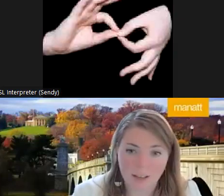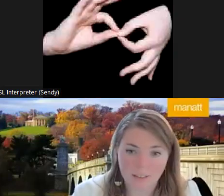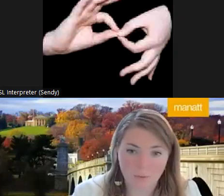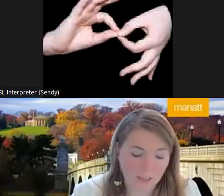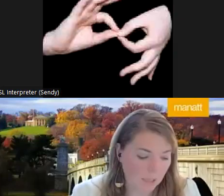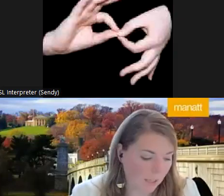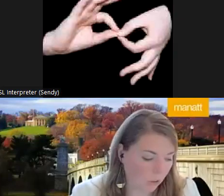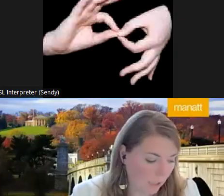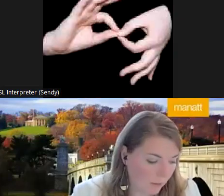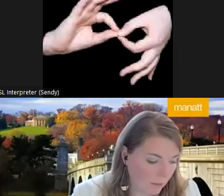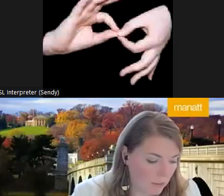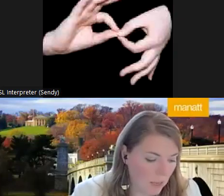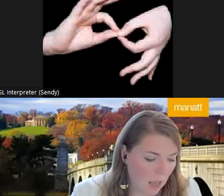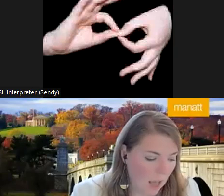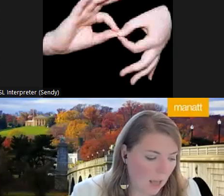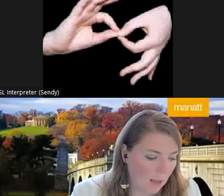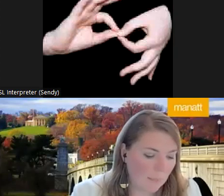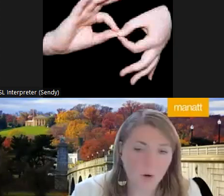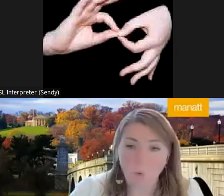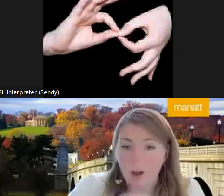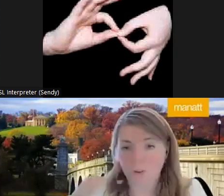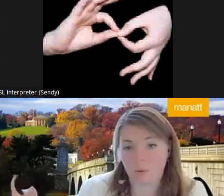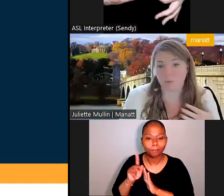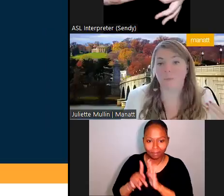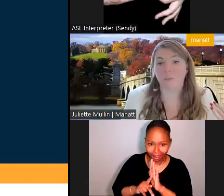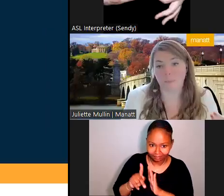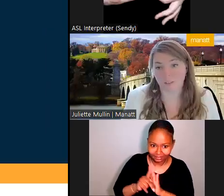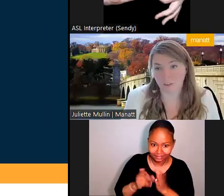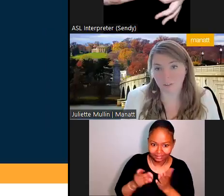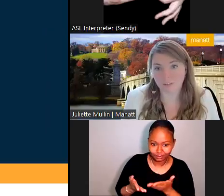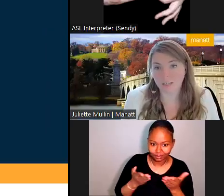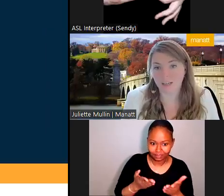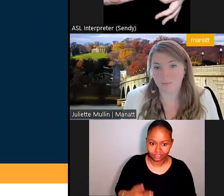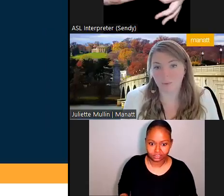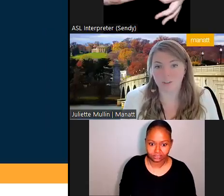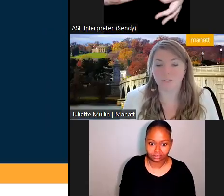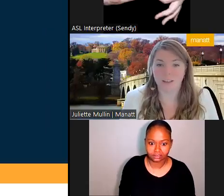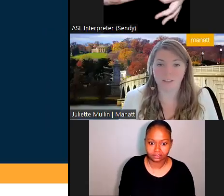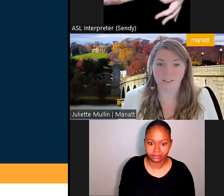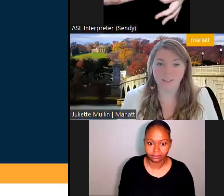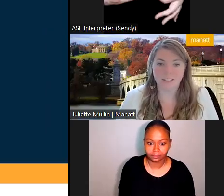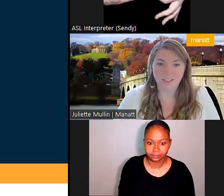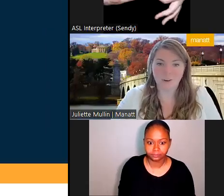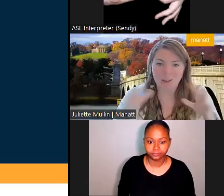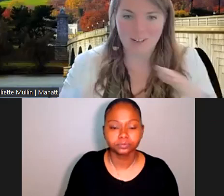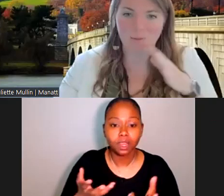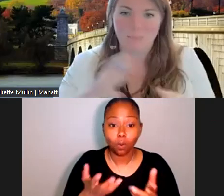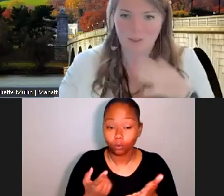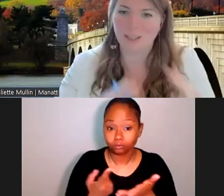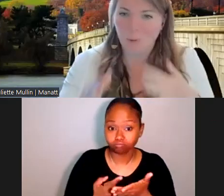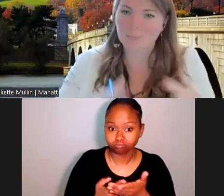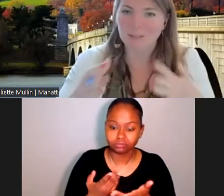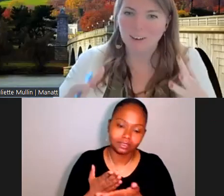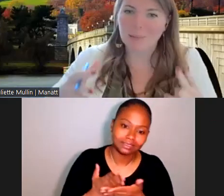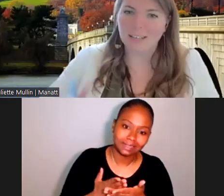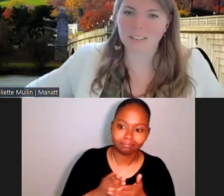policy and practice recommendations. I'm going to walk through some framing first. We do find that I know we've been